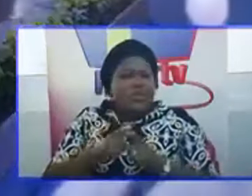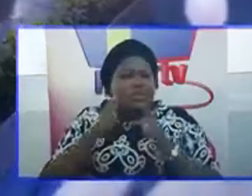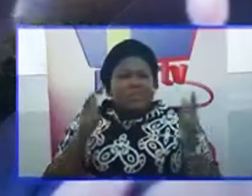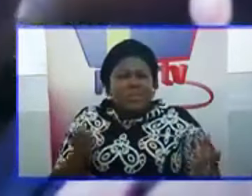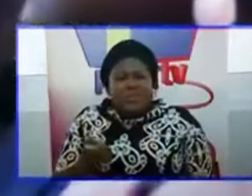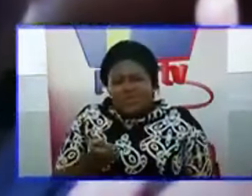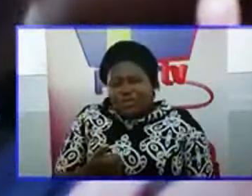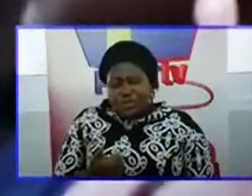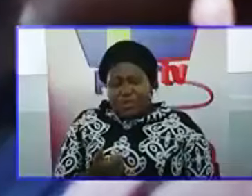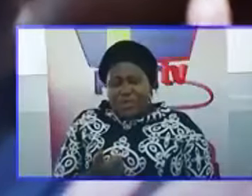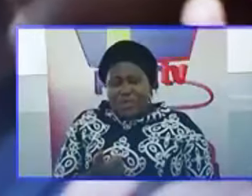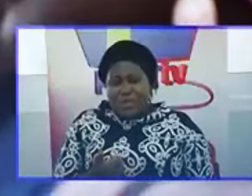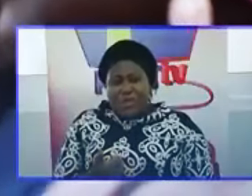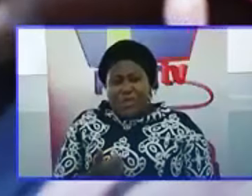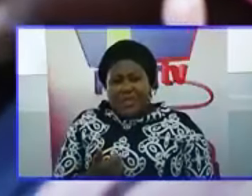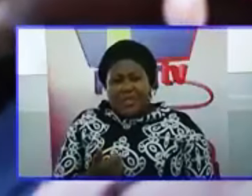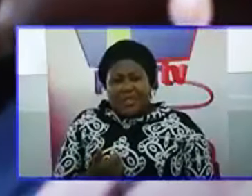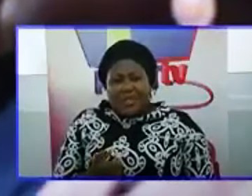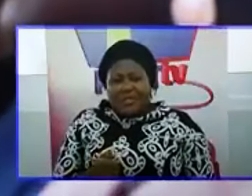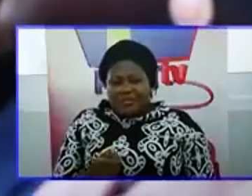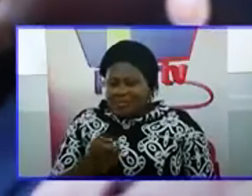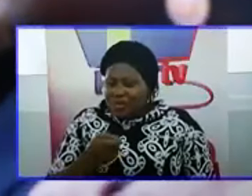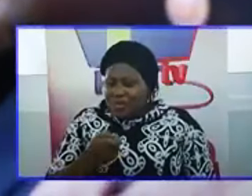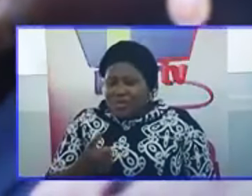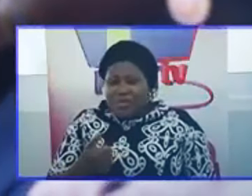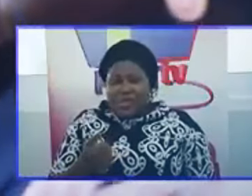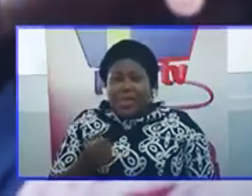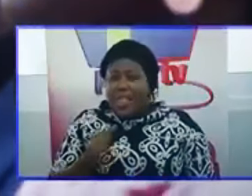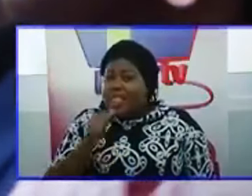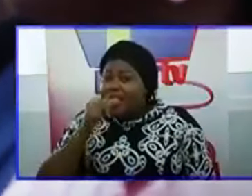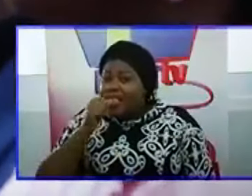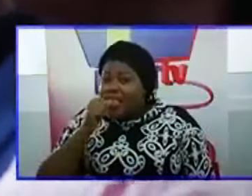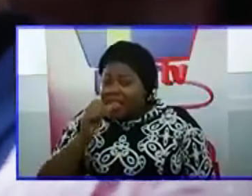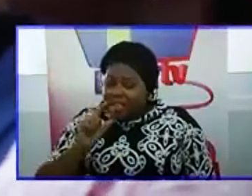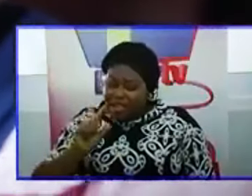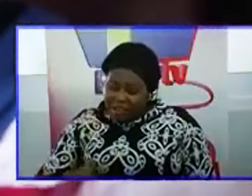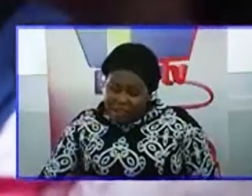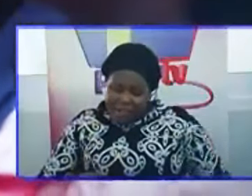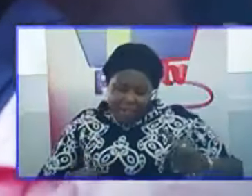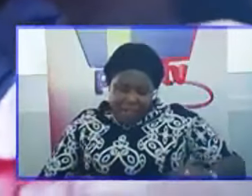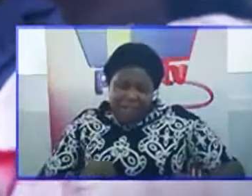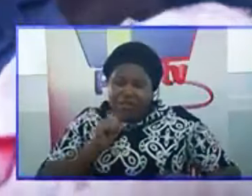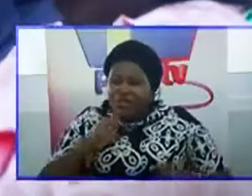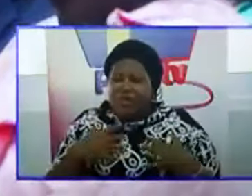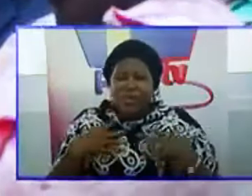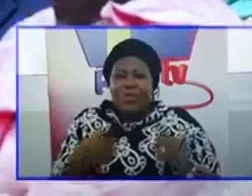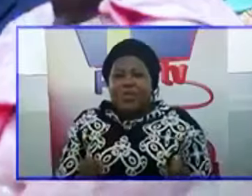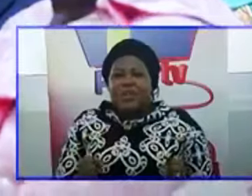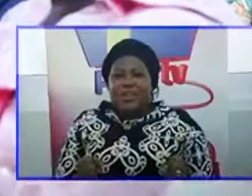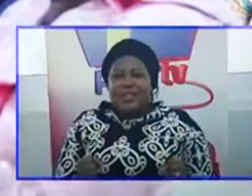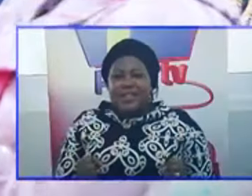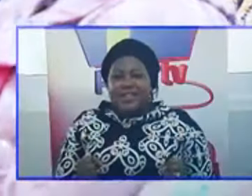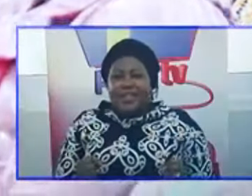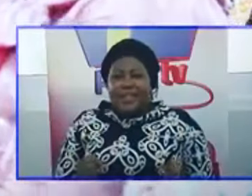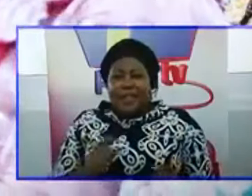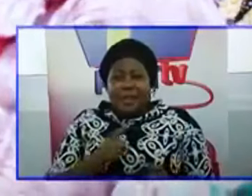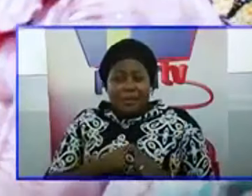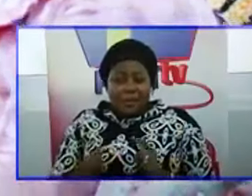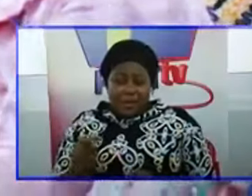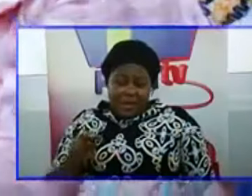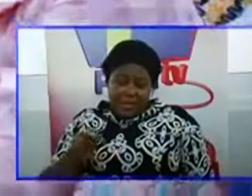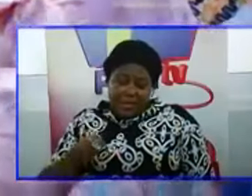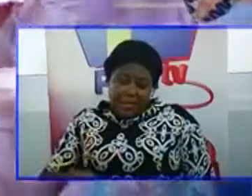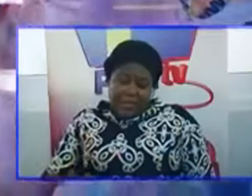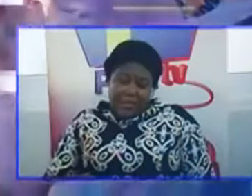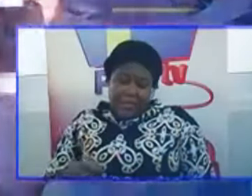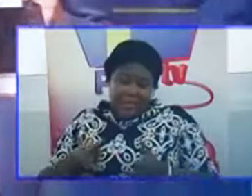It was the terminals that were not fitting well. But when he saw it, because he wanted money, he